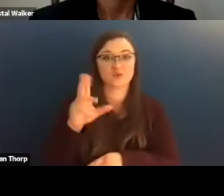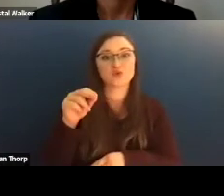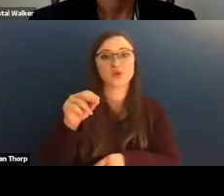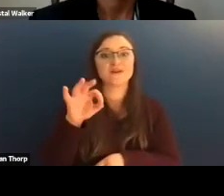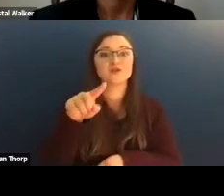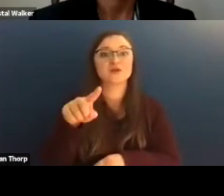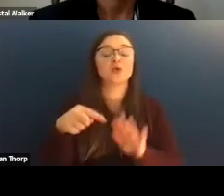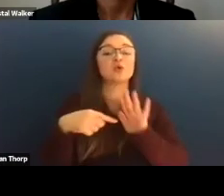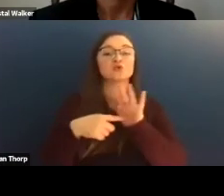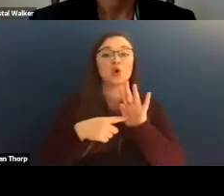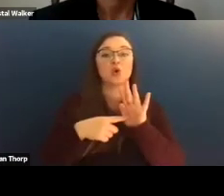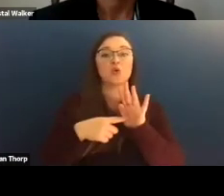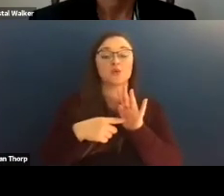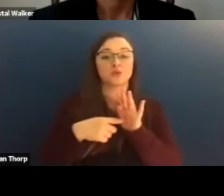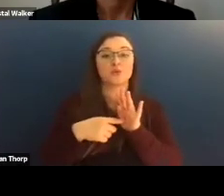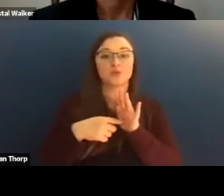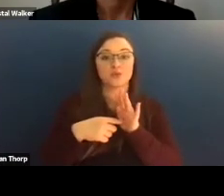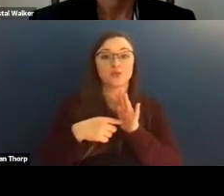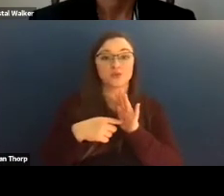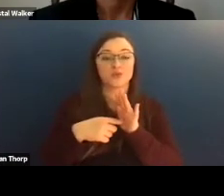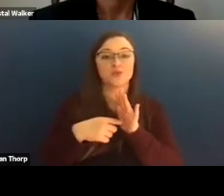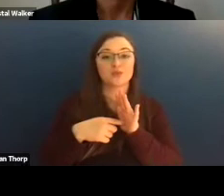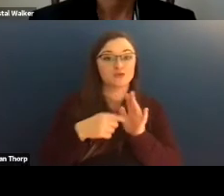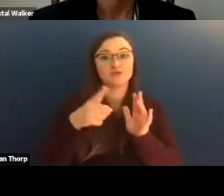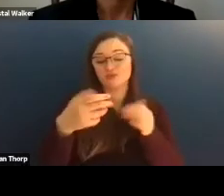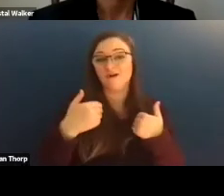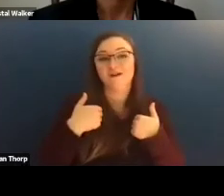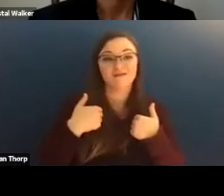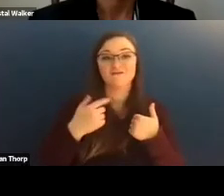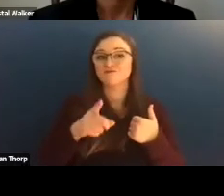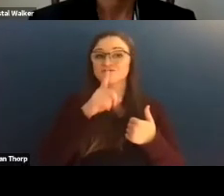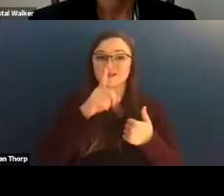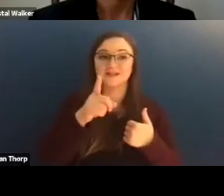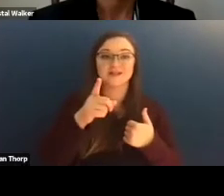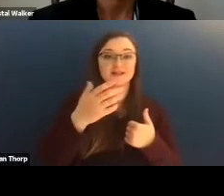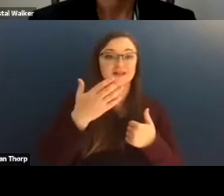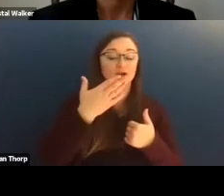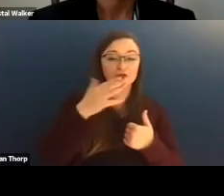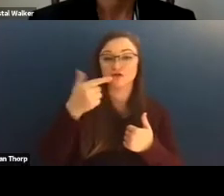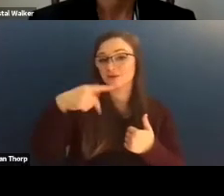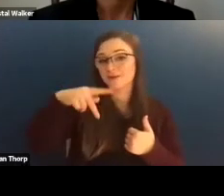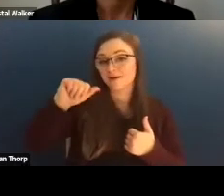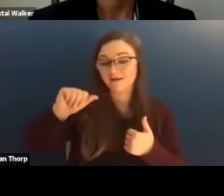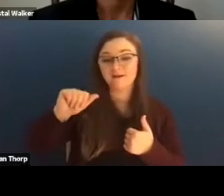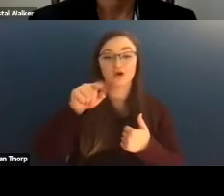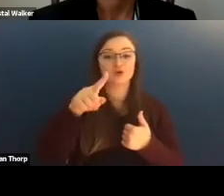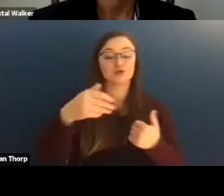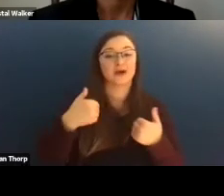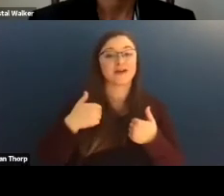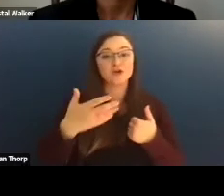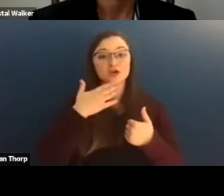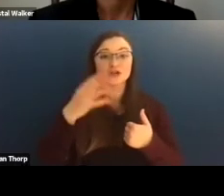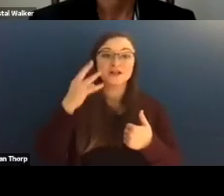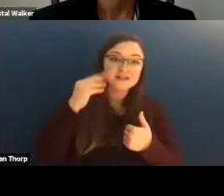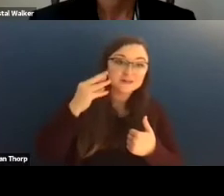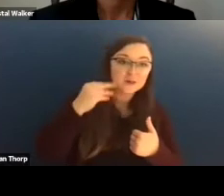mastery in your courses, that meaning like you have a very sound GPA, you have very sound